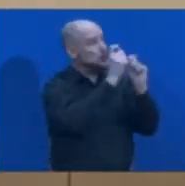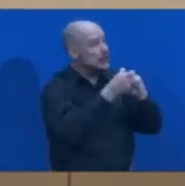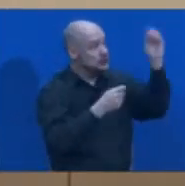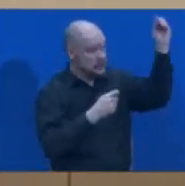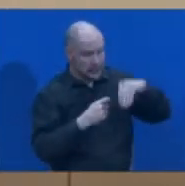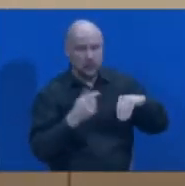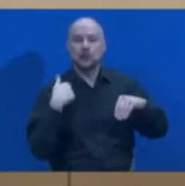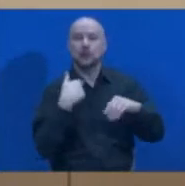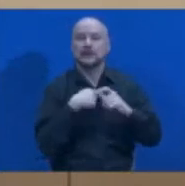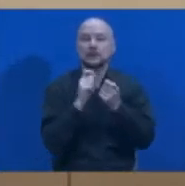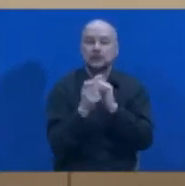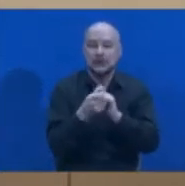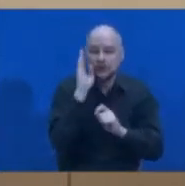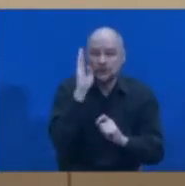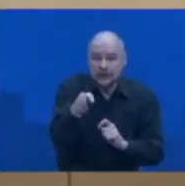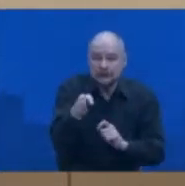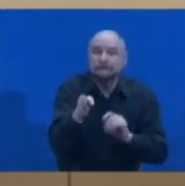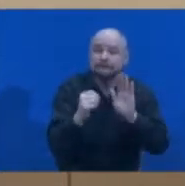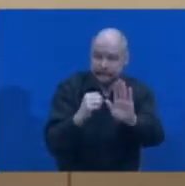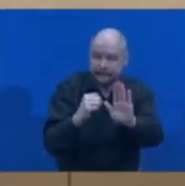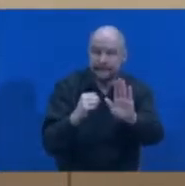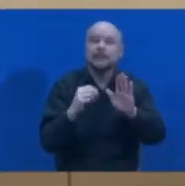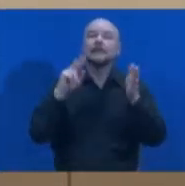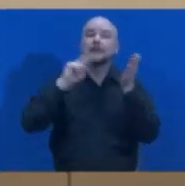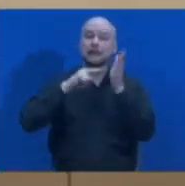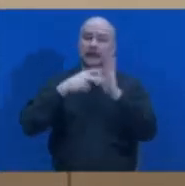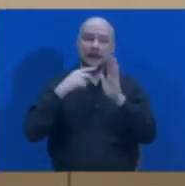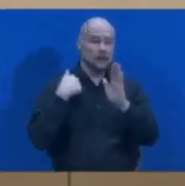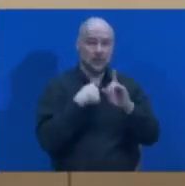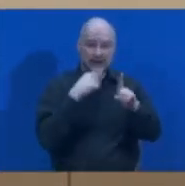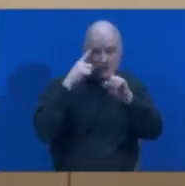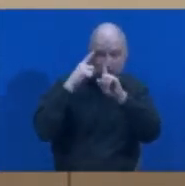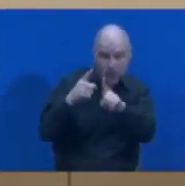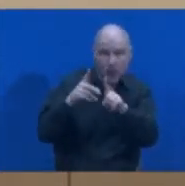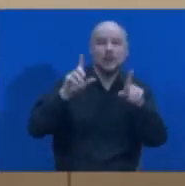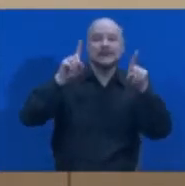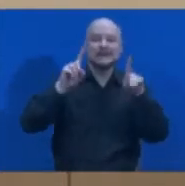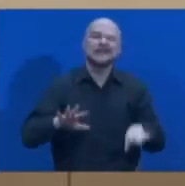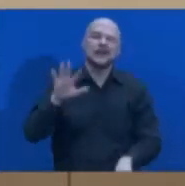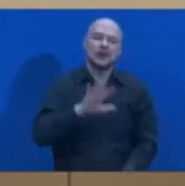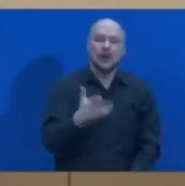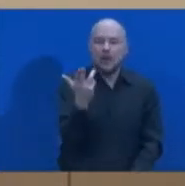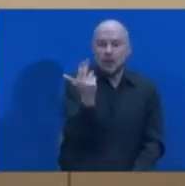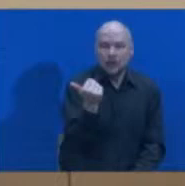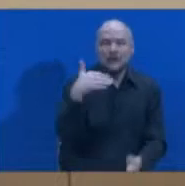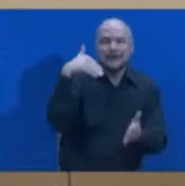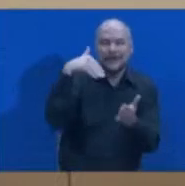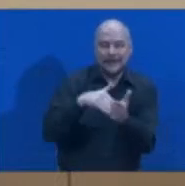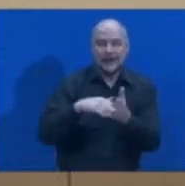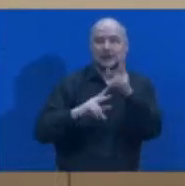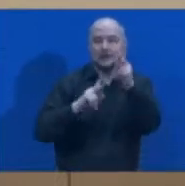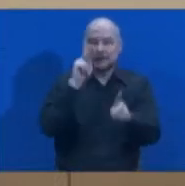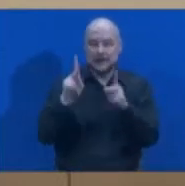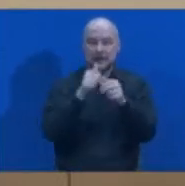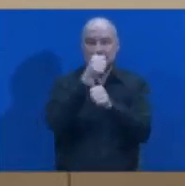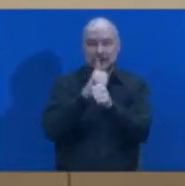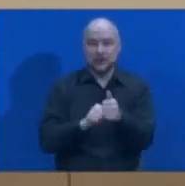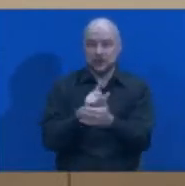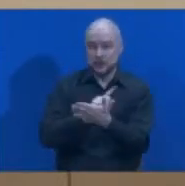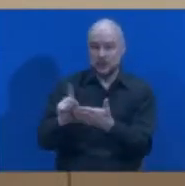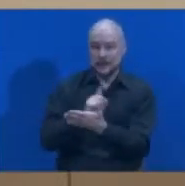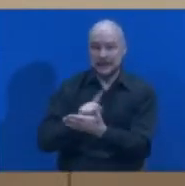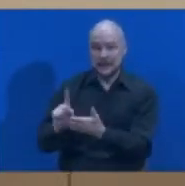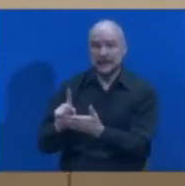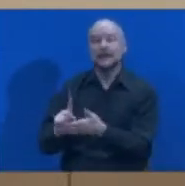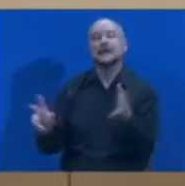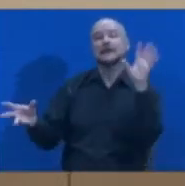released. Our testing strategy aims to test roughly 13,000 residents per week to cover